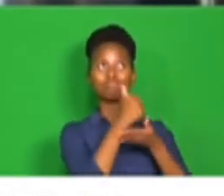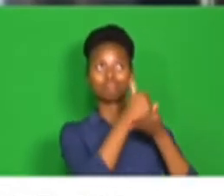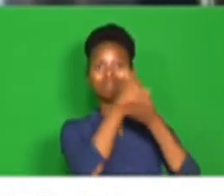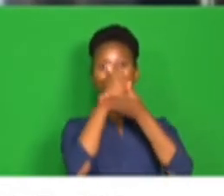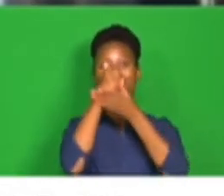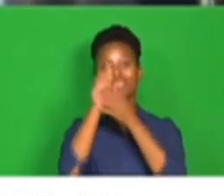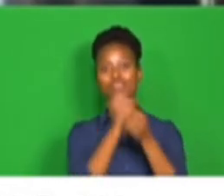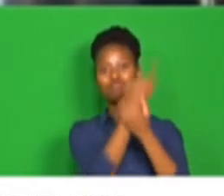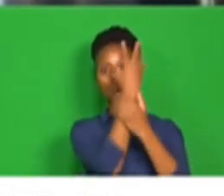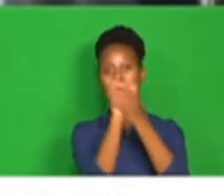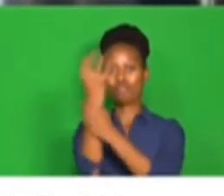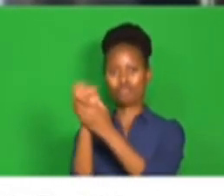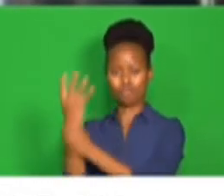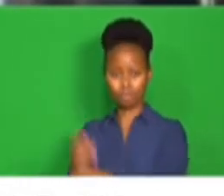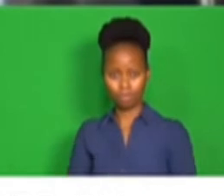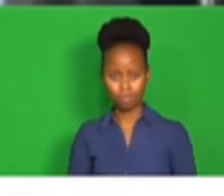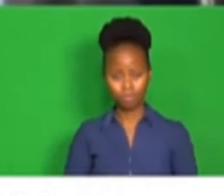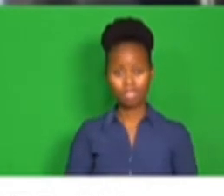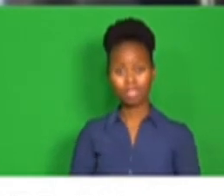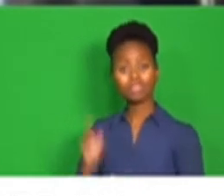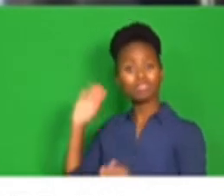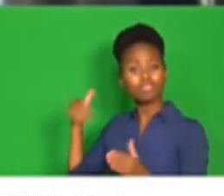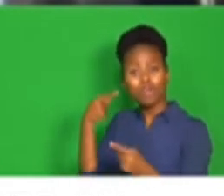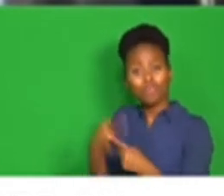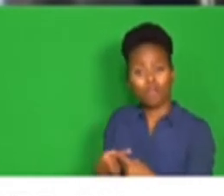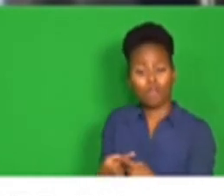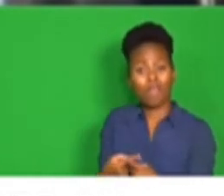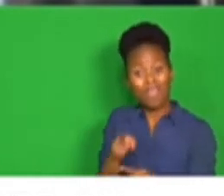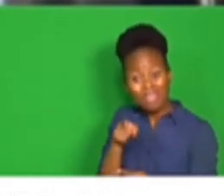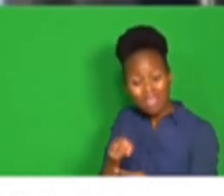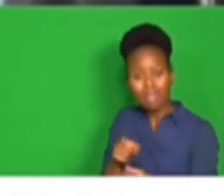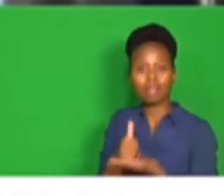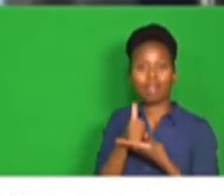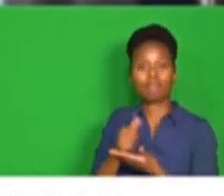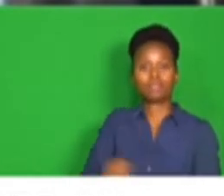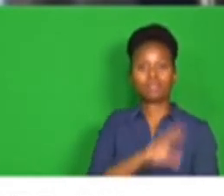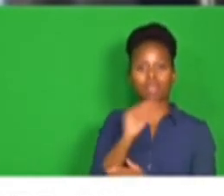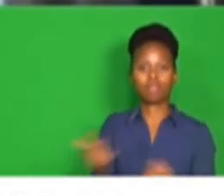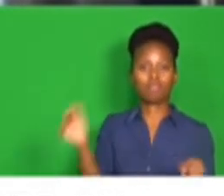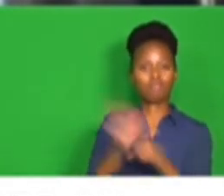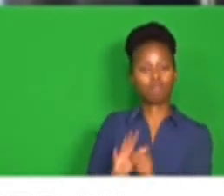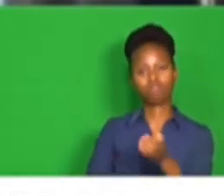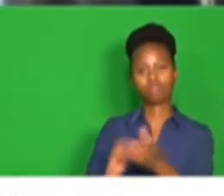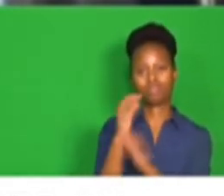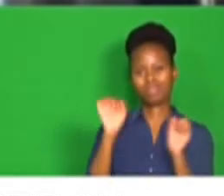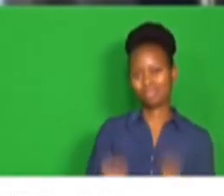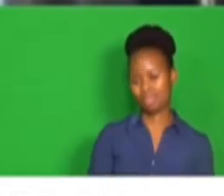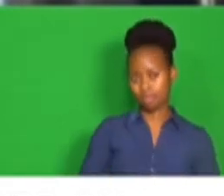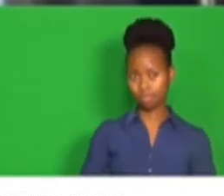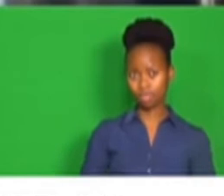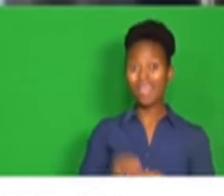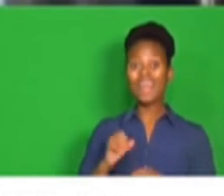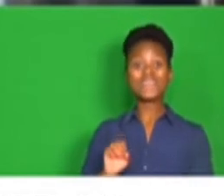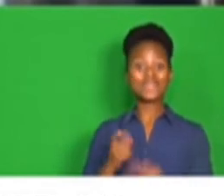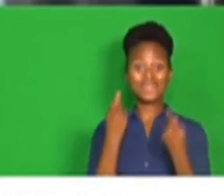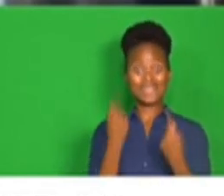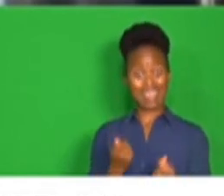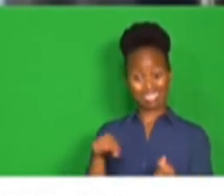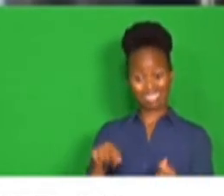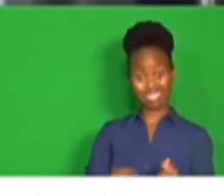has resulted in a trickle of fresh capital flows to South Africa, and financing conditions remain